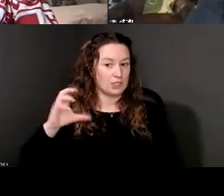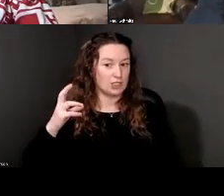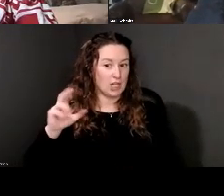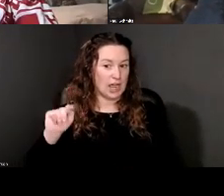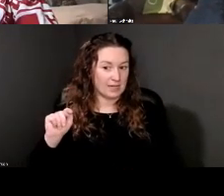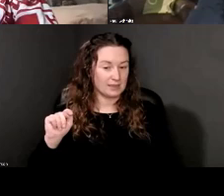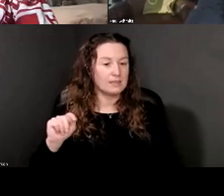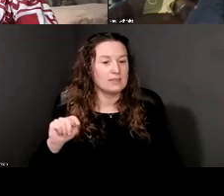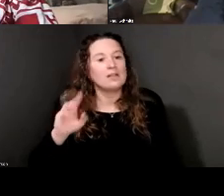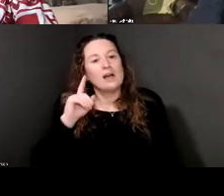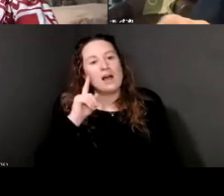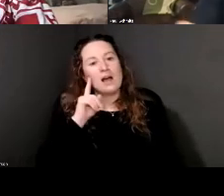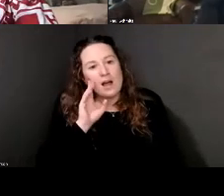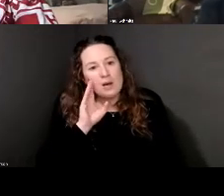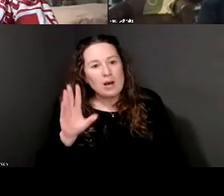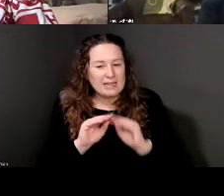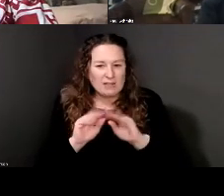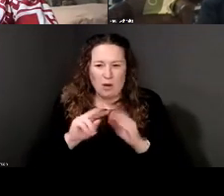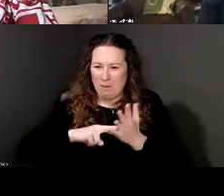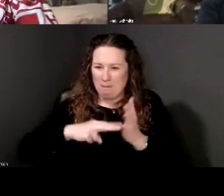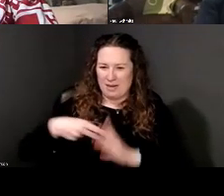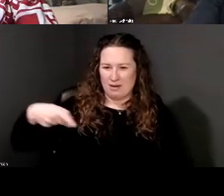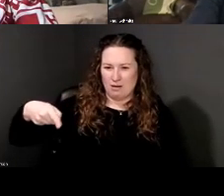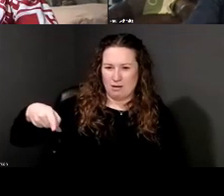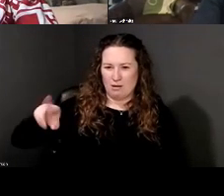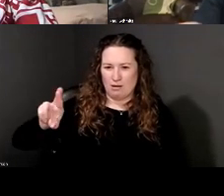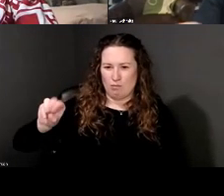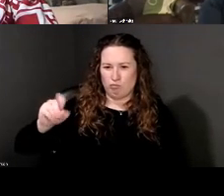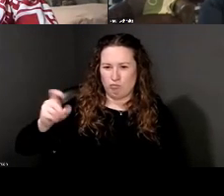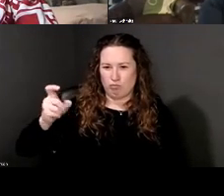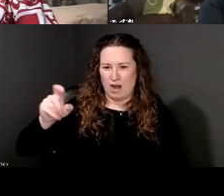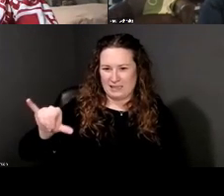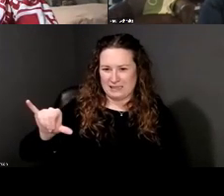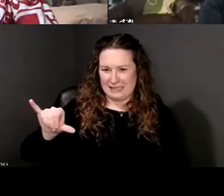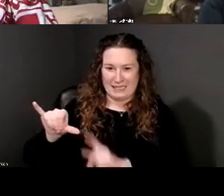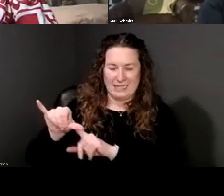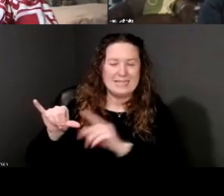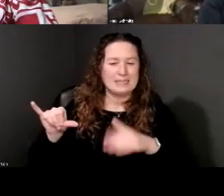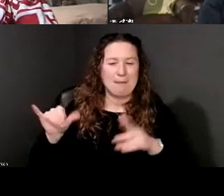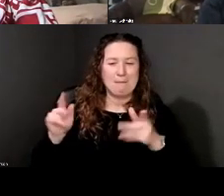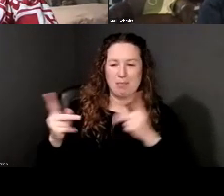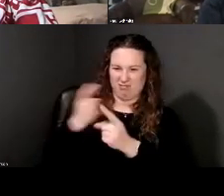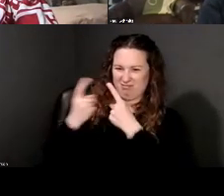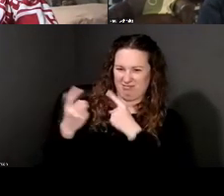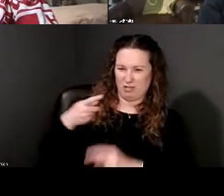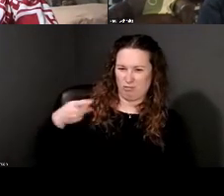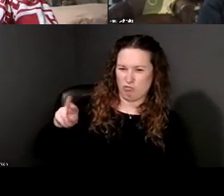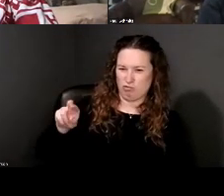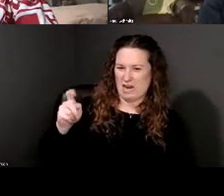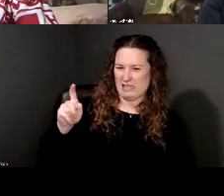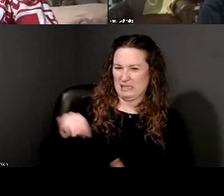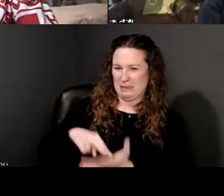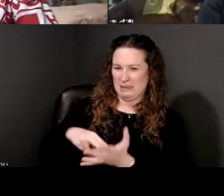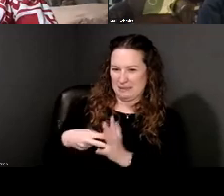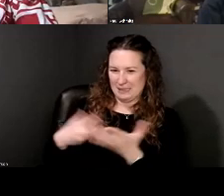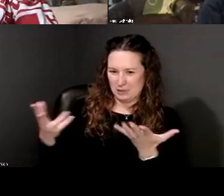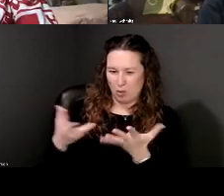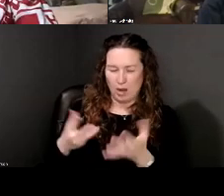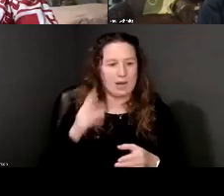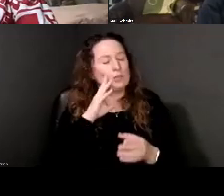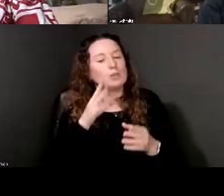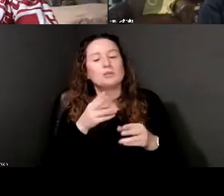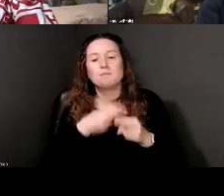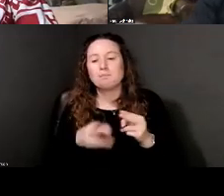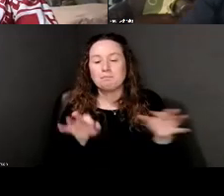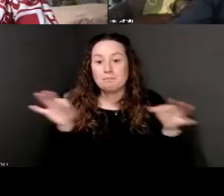about clarifying what we mean by proxy and disaggregated data. Some of my colleagues will answer those in the chat, but quickly, proxy